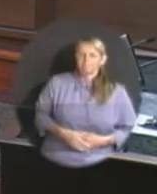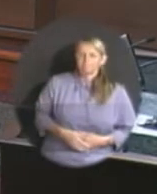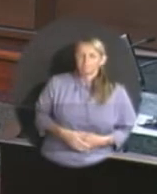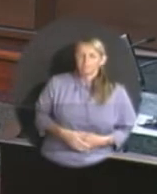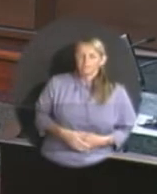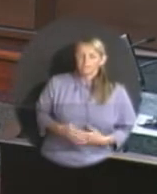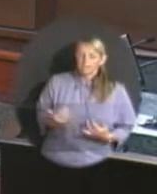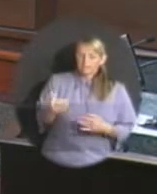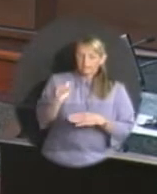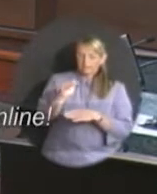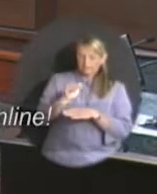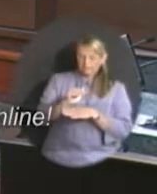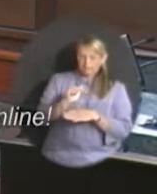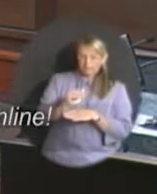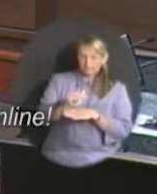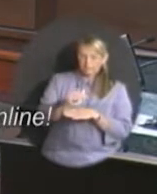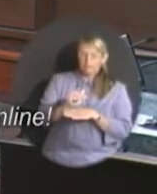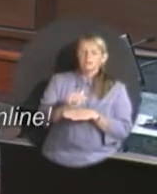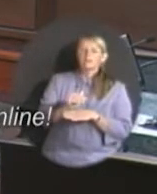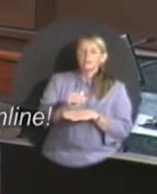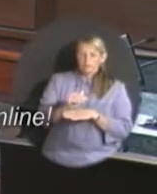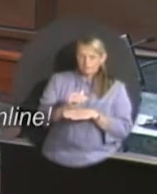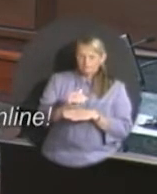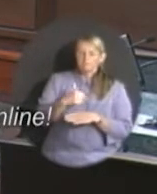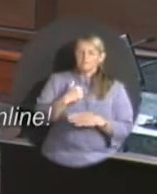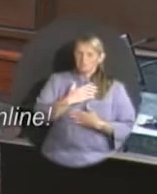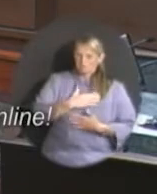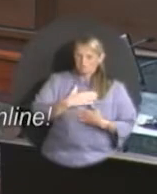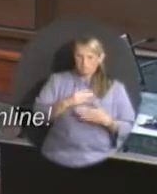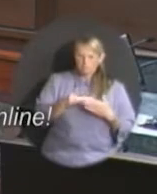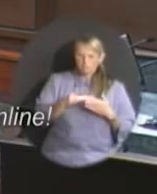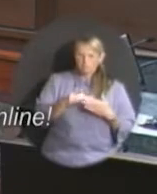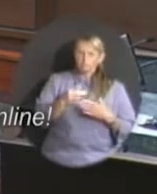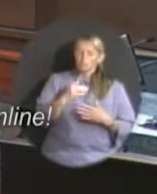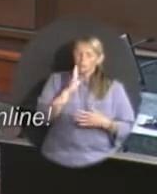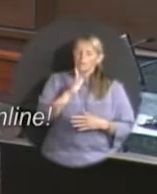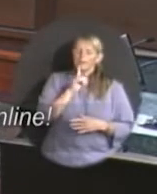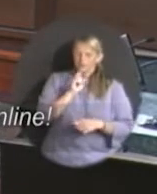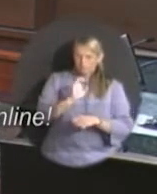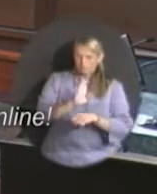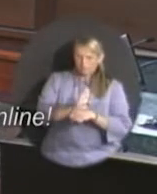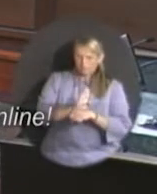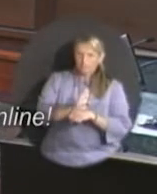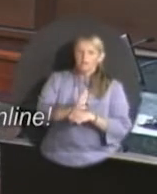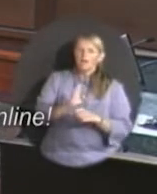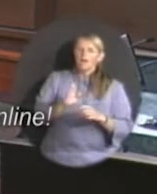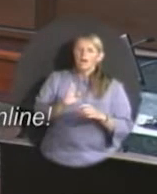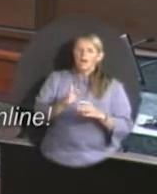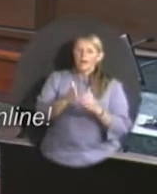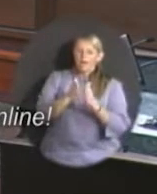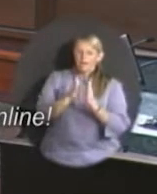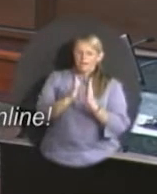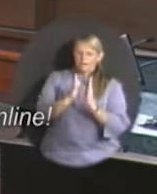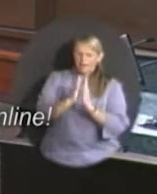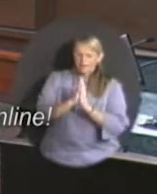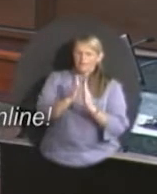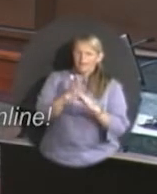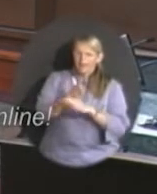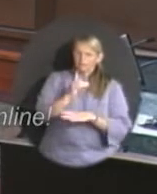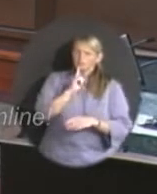This evening we'll have the Pledge of Allegiance. I'd ask that after the Pledge of Allegiance this evening, we are all aware of the tragedy